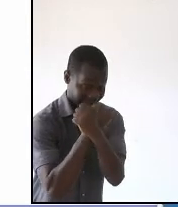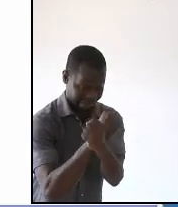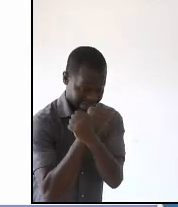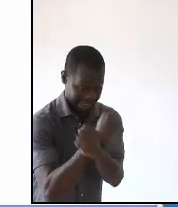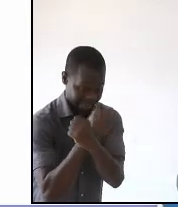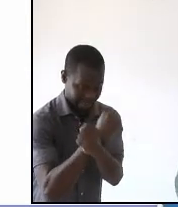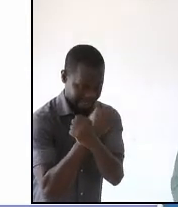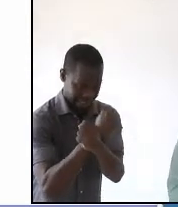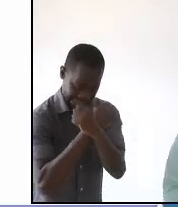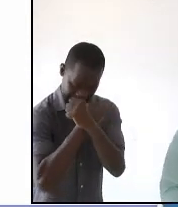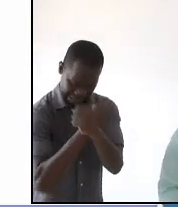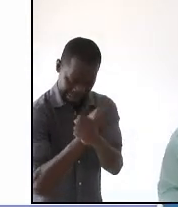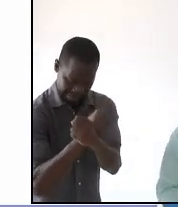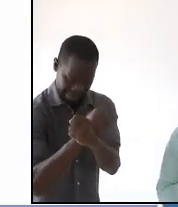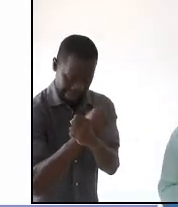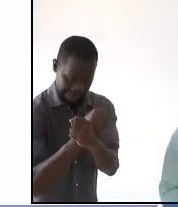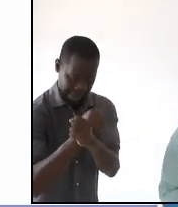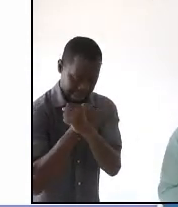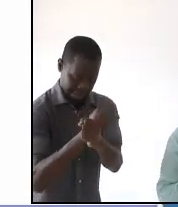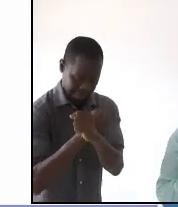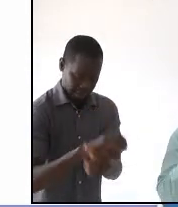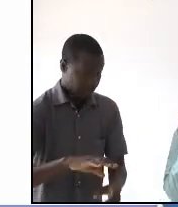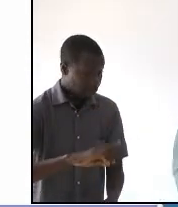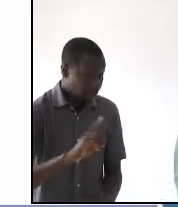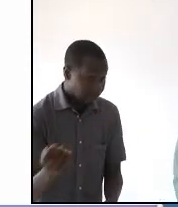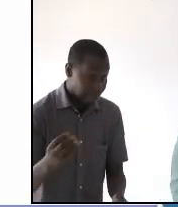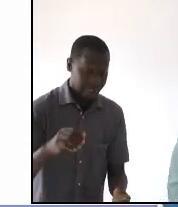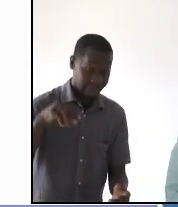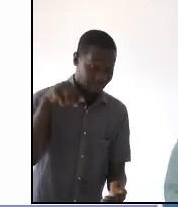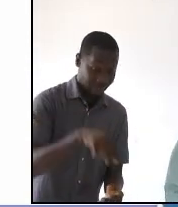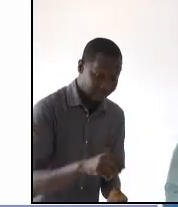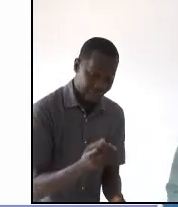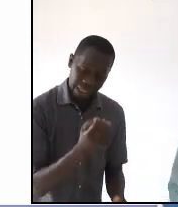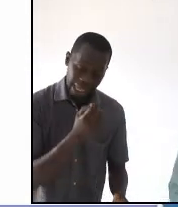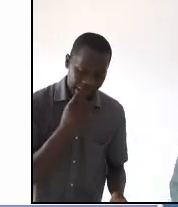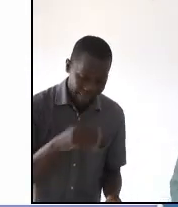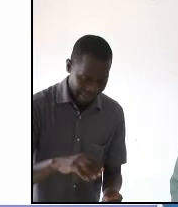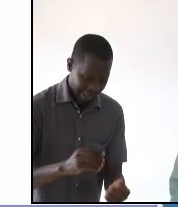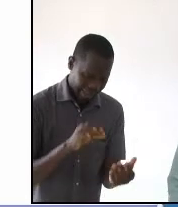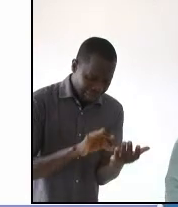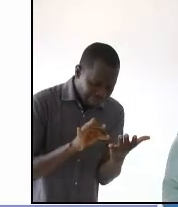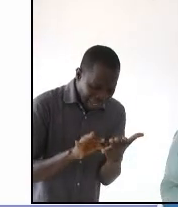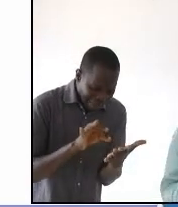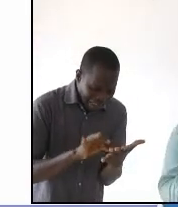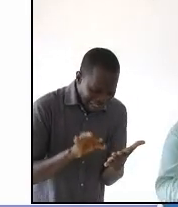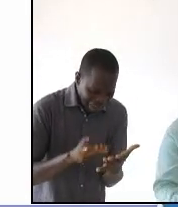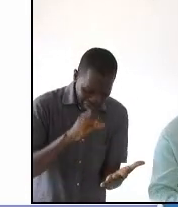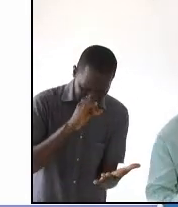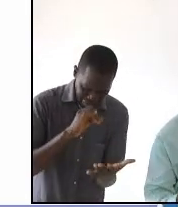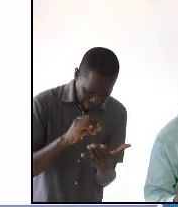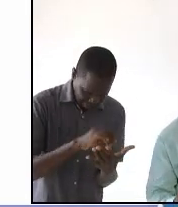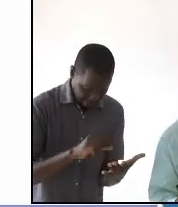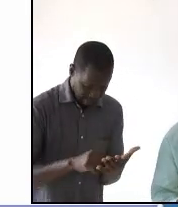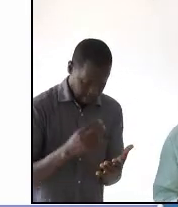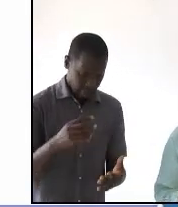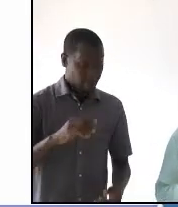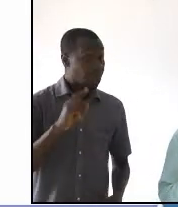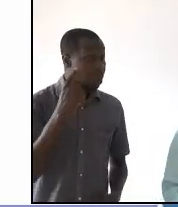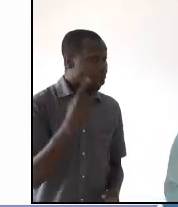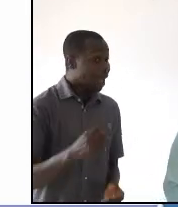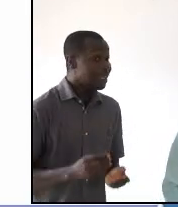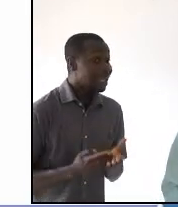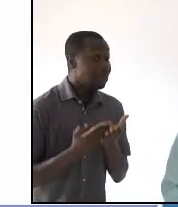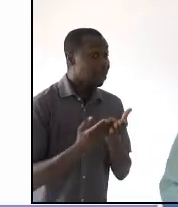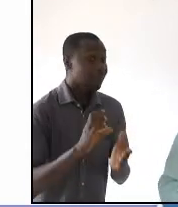mechanism. You have different types. There are those that go and eat other organisms like bacteria, and there are the ones that